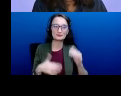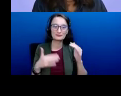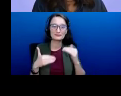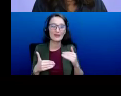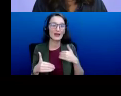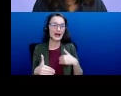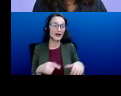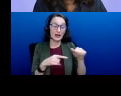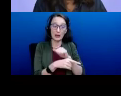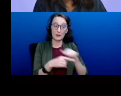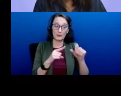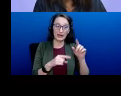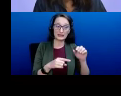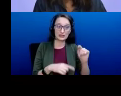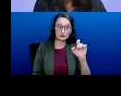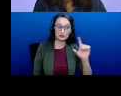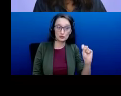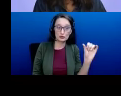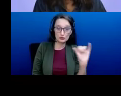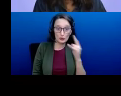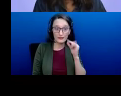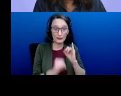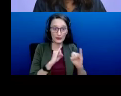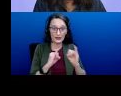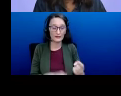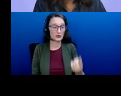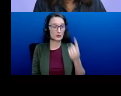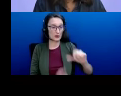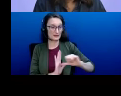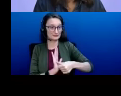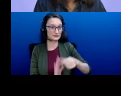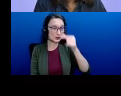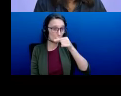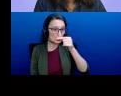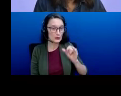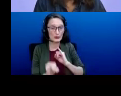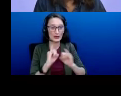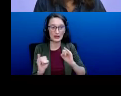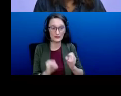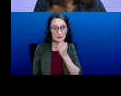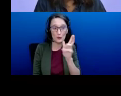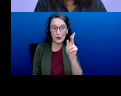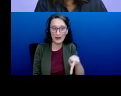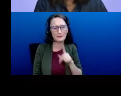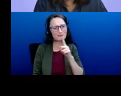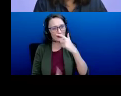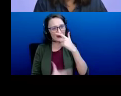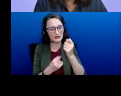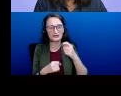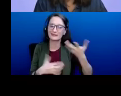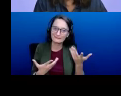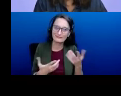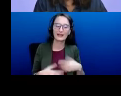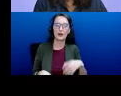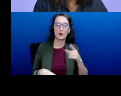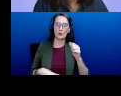One to call to light is Google Interview Warm-Up. This is very interesting. We're not going to play the video. You can see it once we send